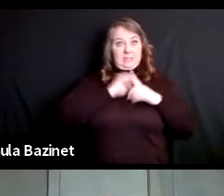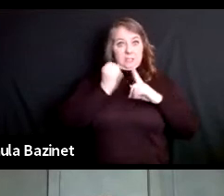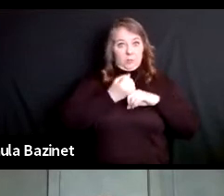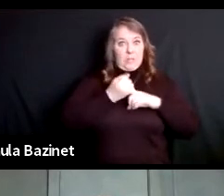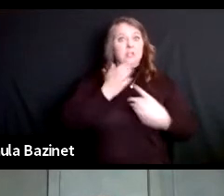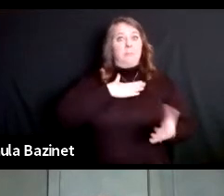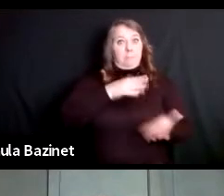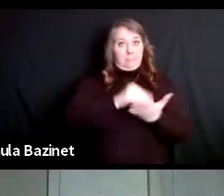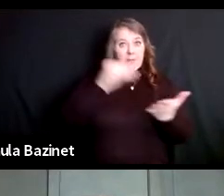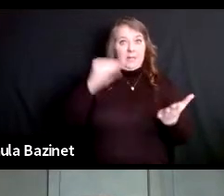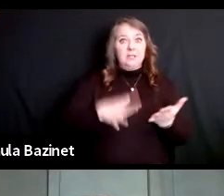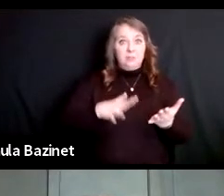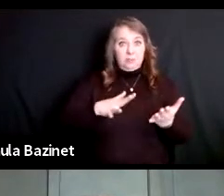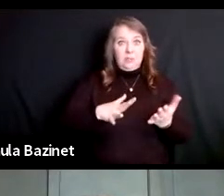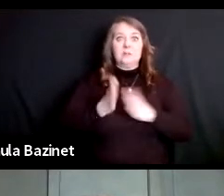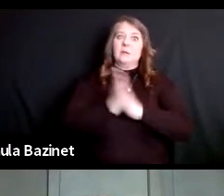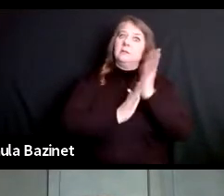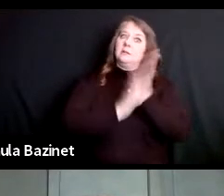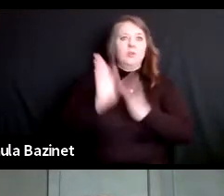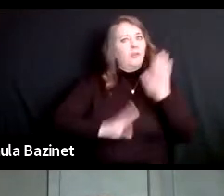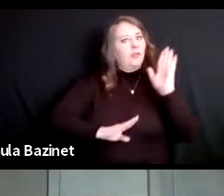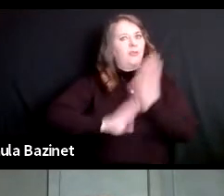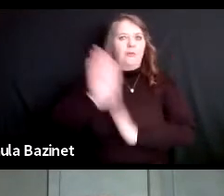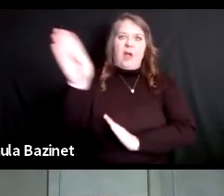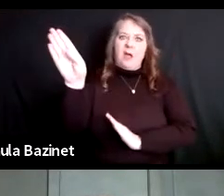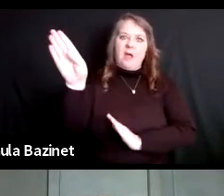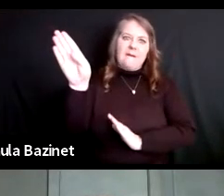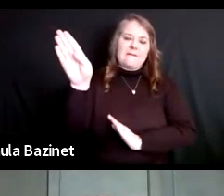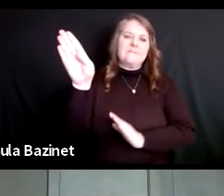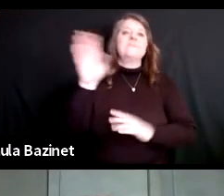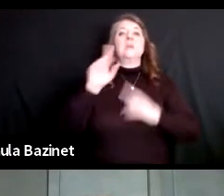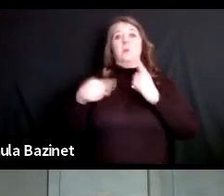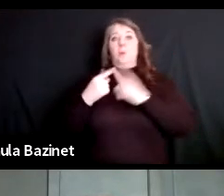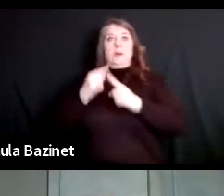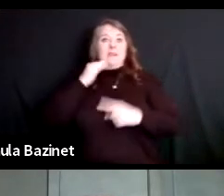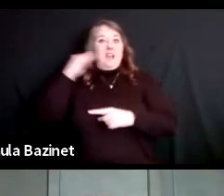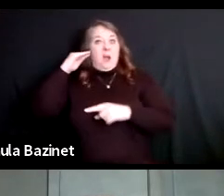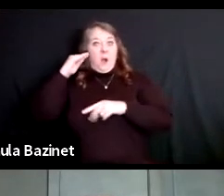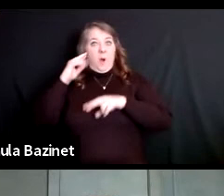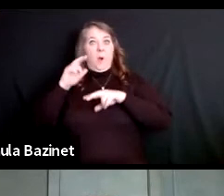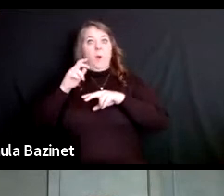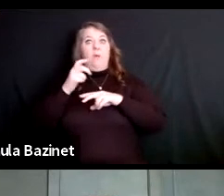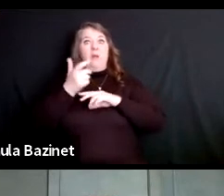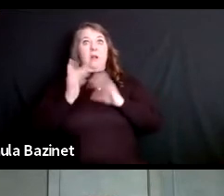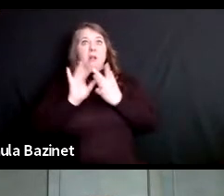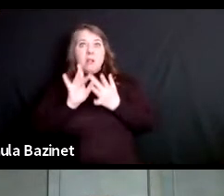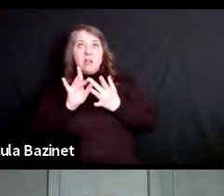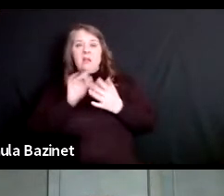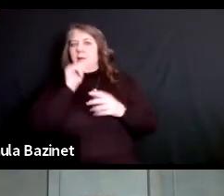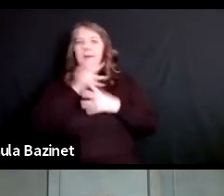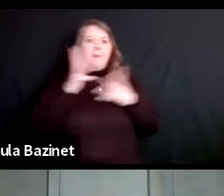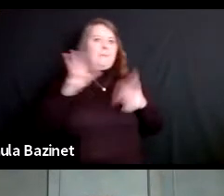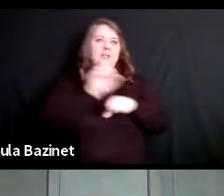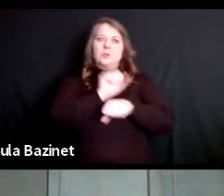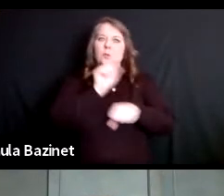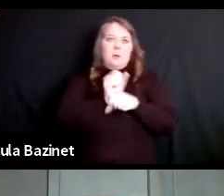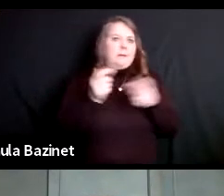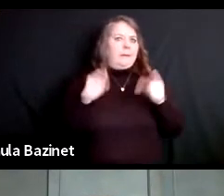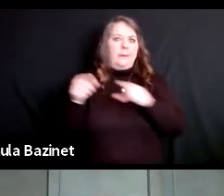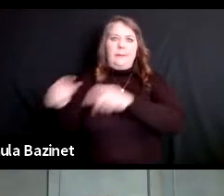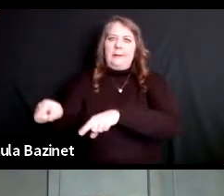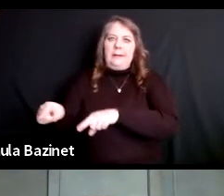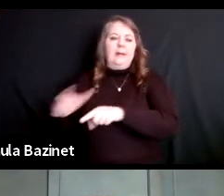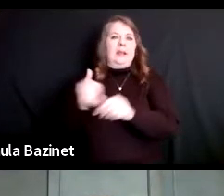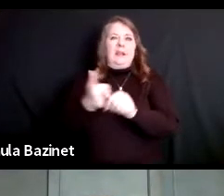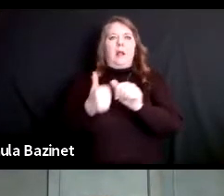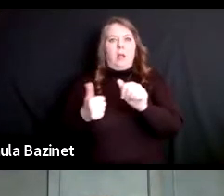my classroom are thriving, and it's when they are at home that not as much work is getting done and they're